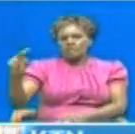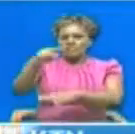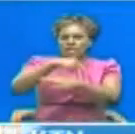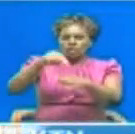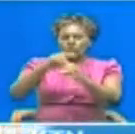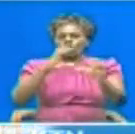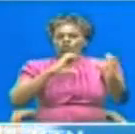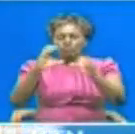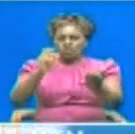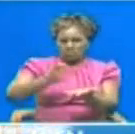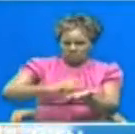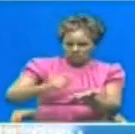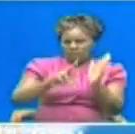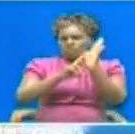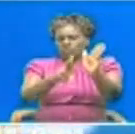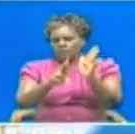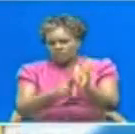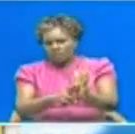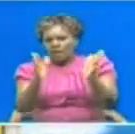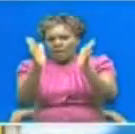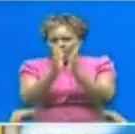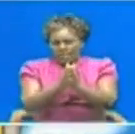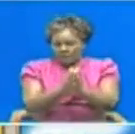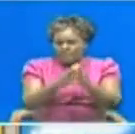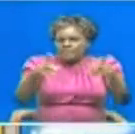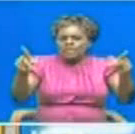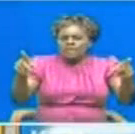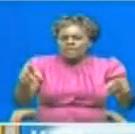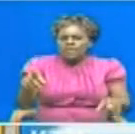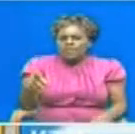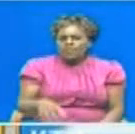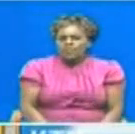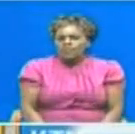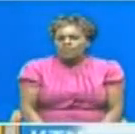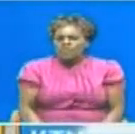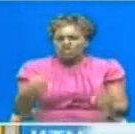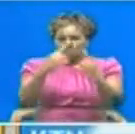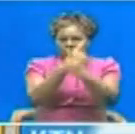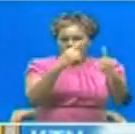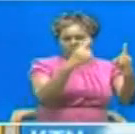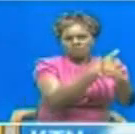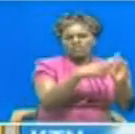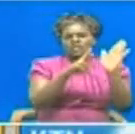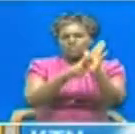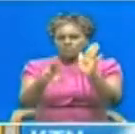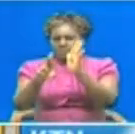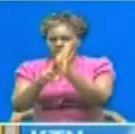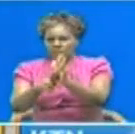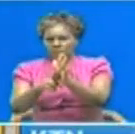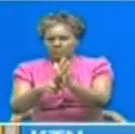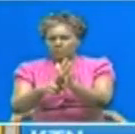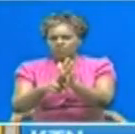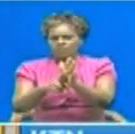National Communications Secretariat representative, and also the various representatives from the pay